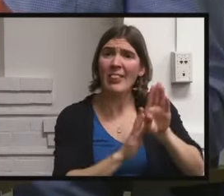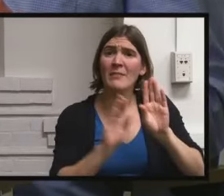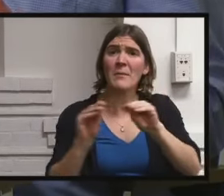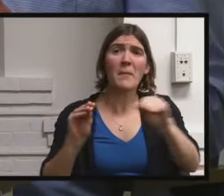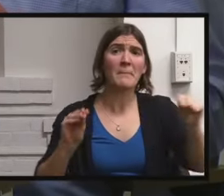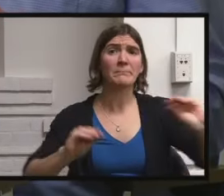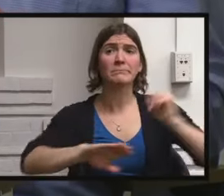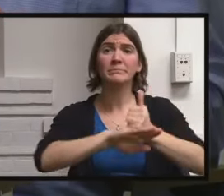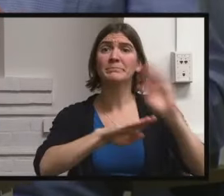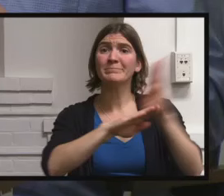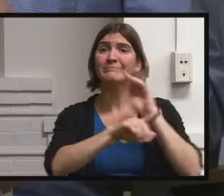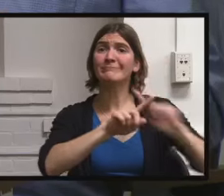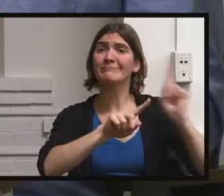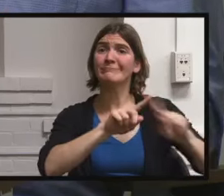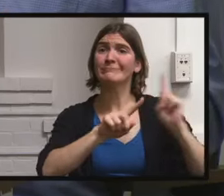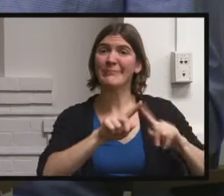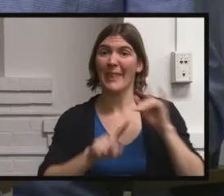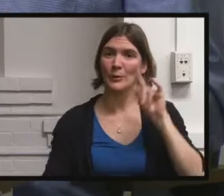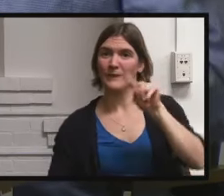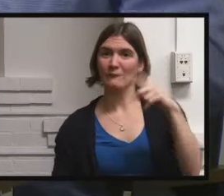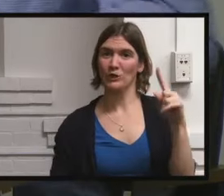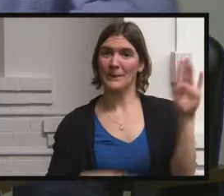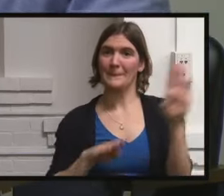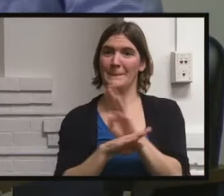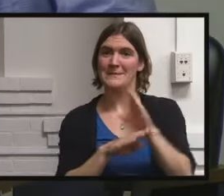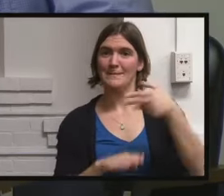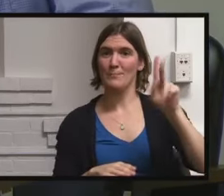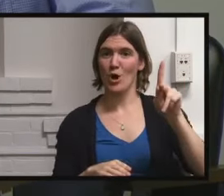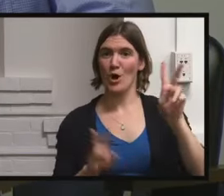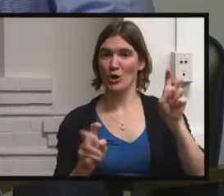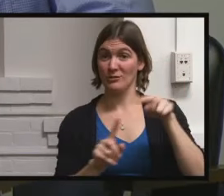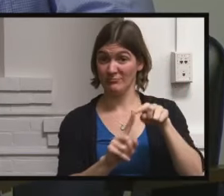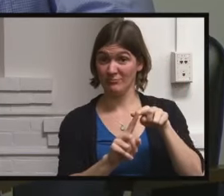having it become our area's first industrial park.